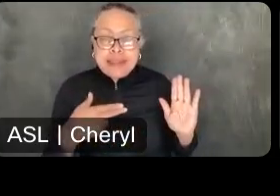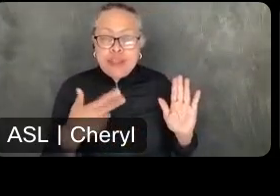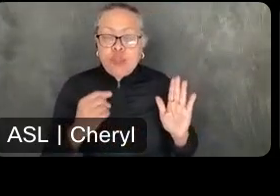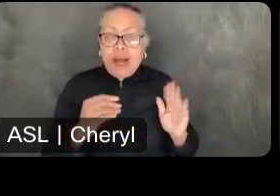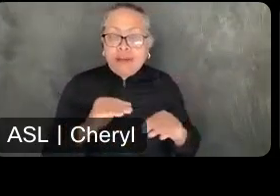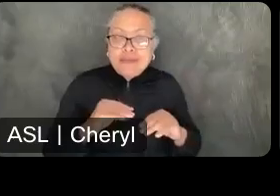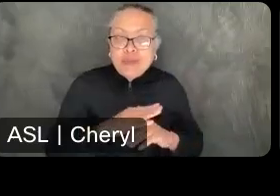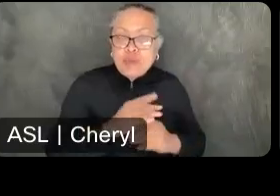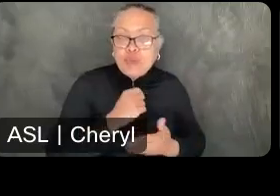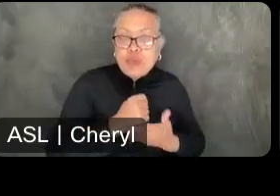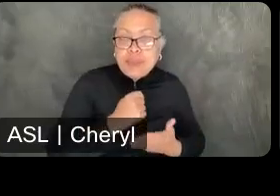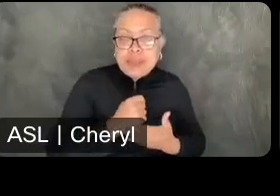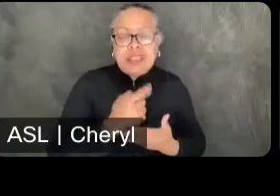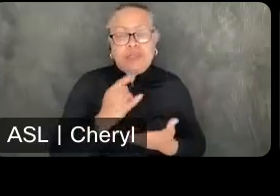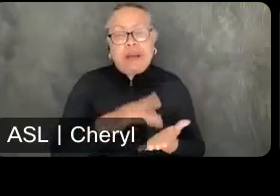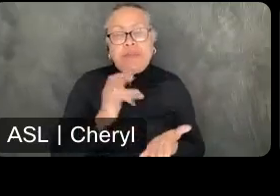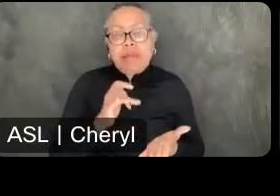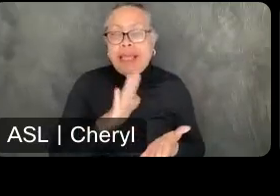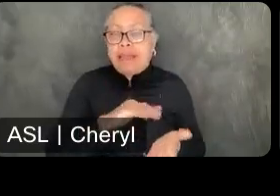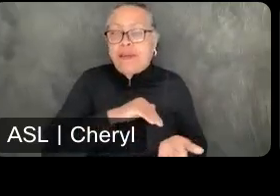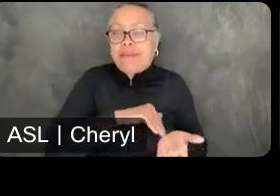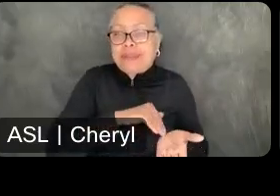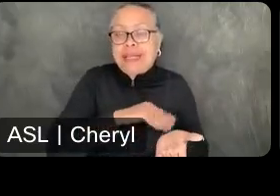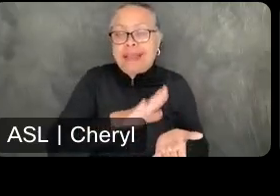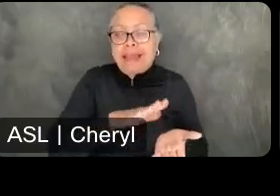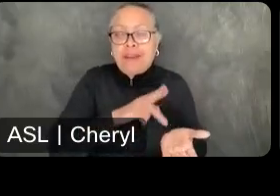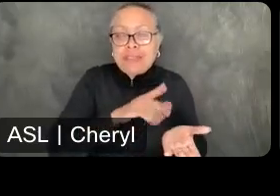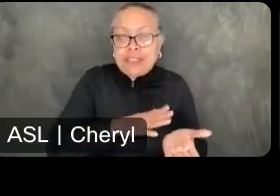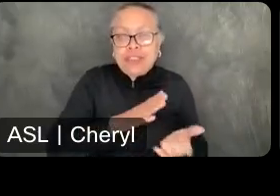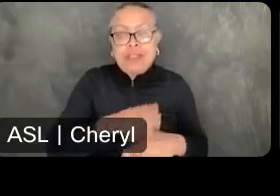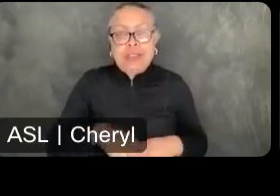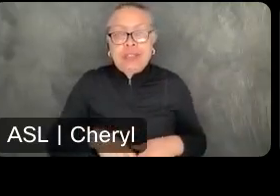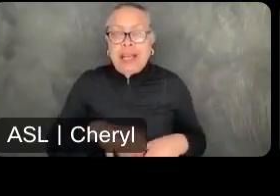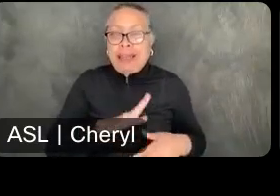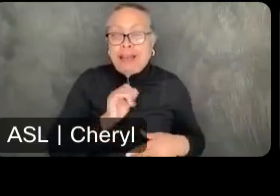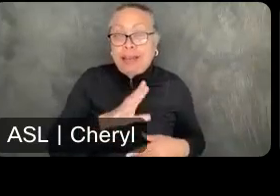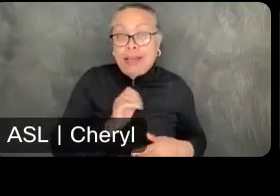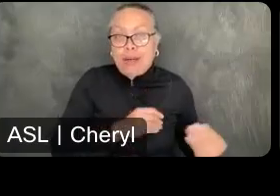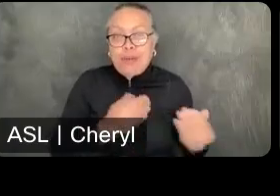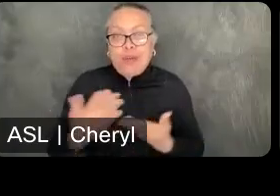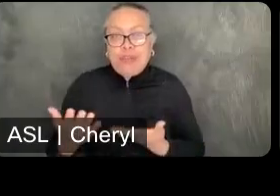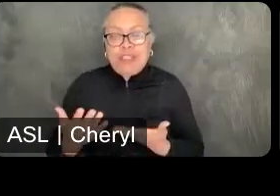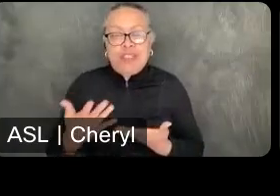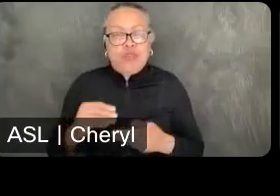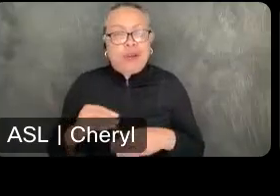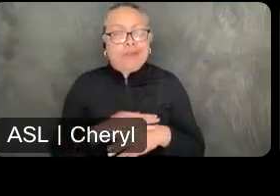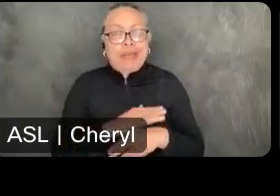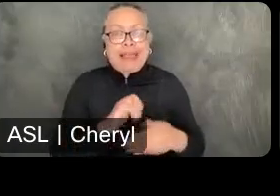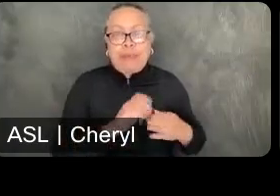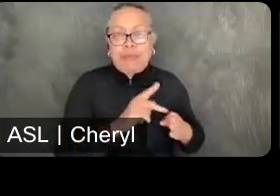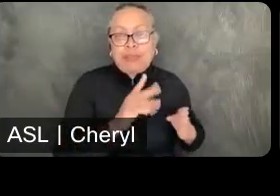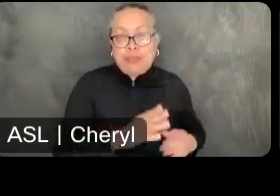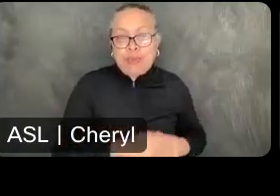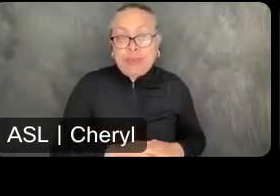trying to manipulate the provider and that care that the provider is offering, threatening or attempting